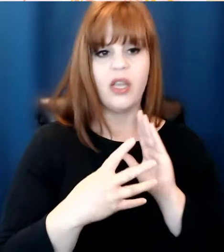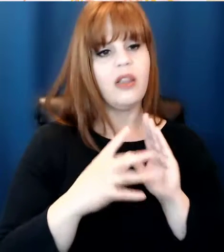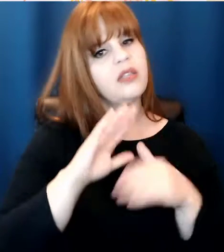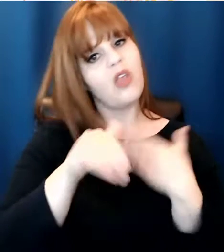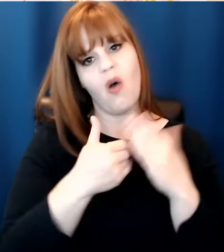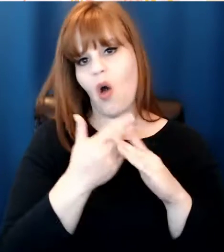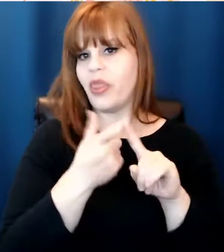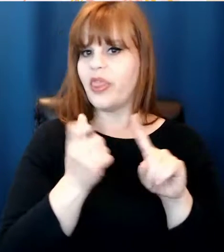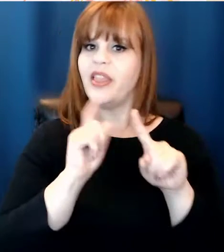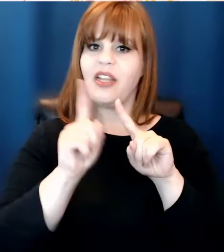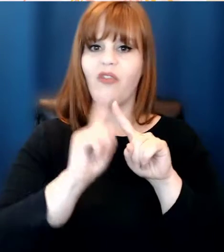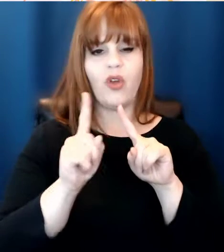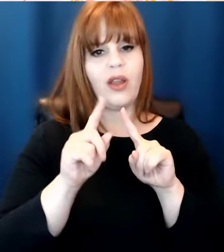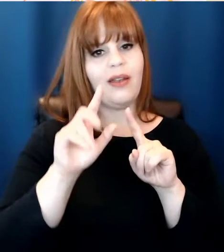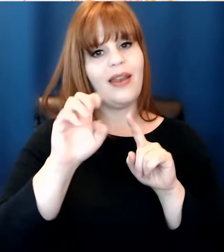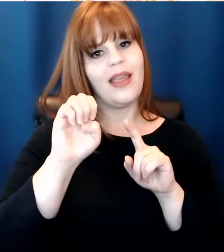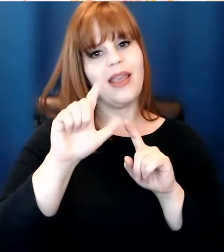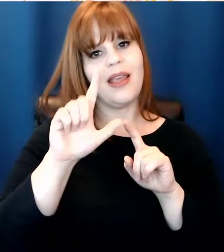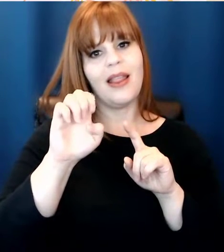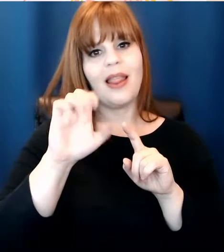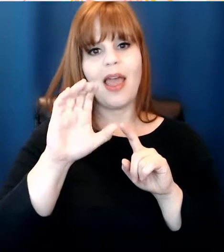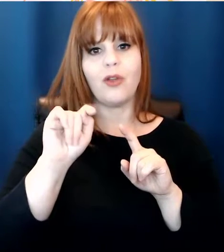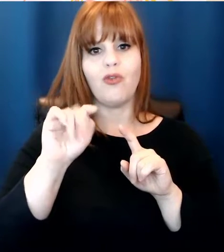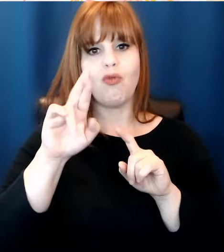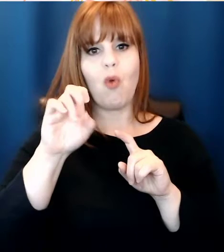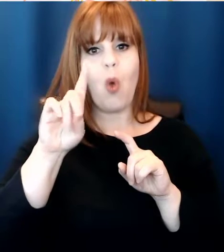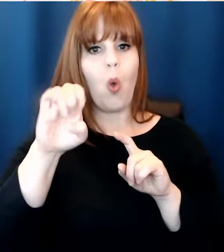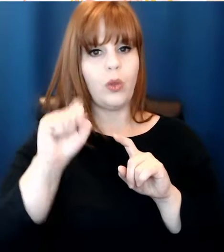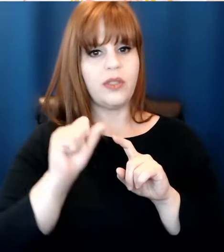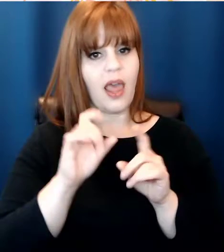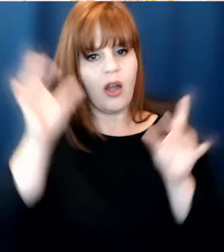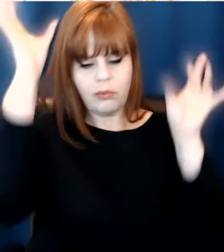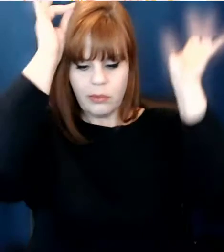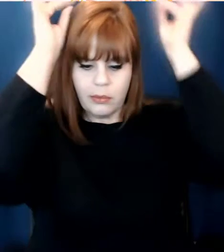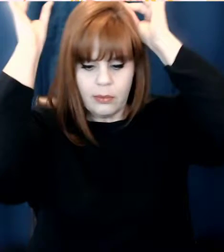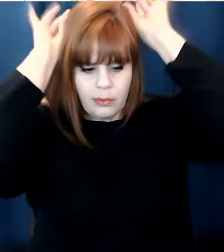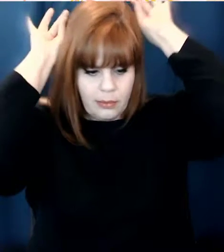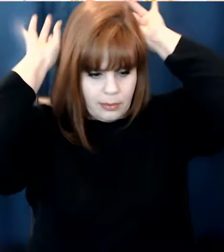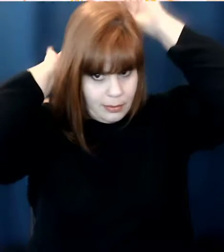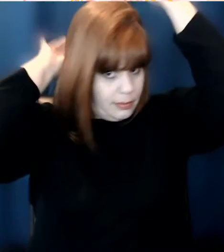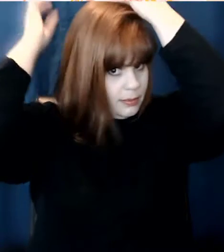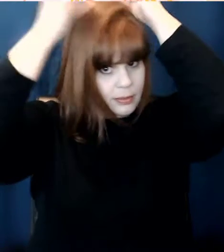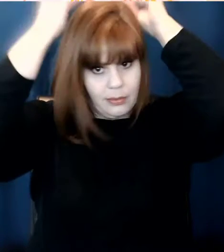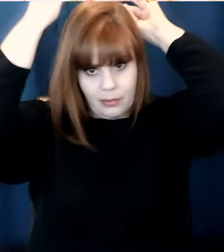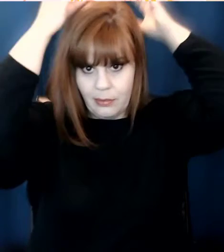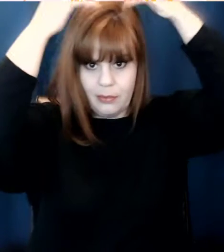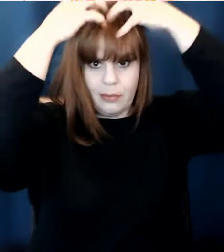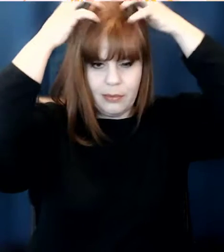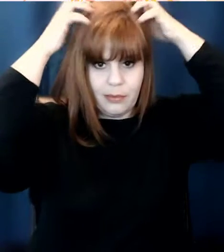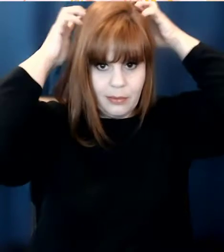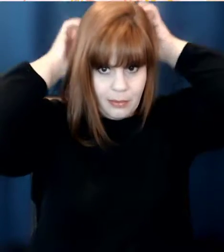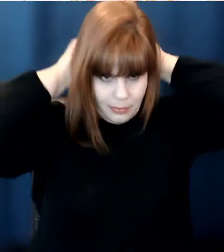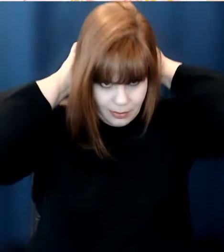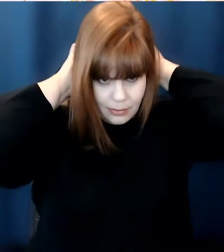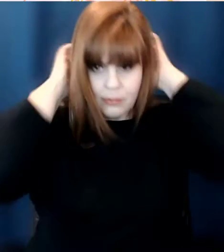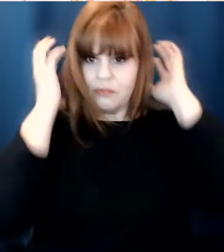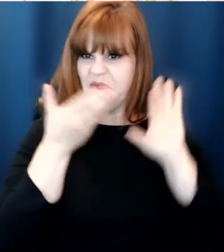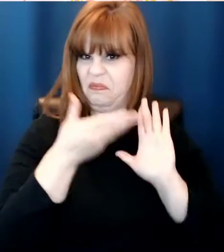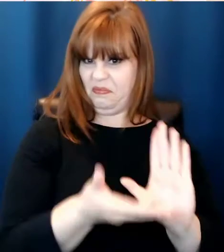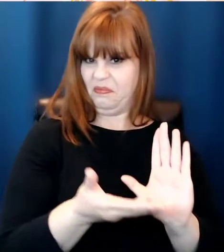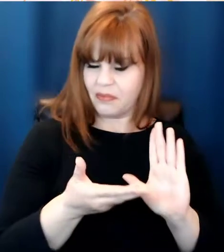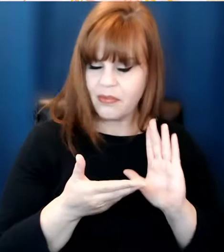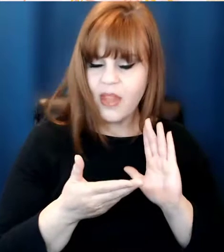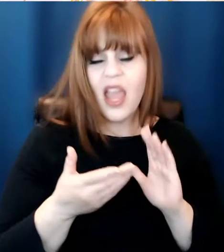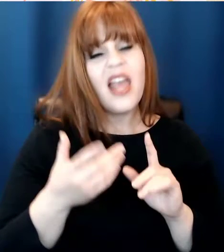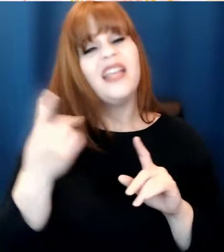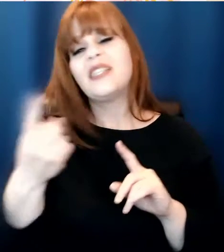all the different electrodes placed on your brain. And so for me to look at that, even as someone who's studied the basics of